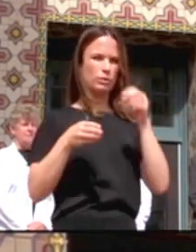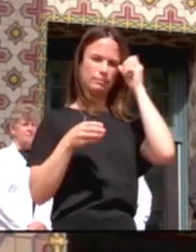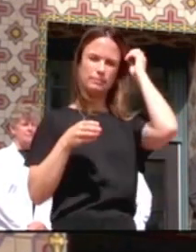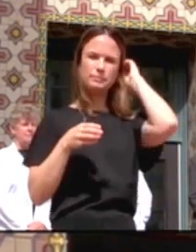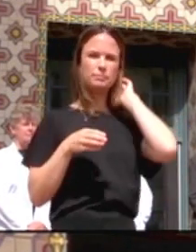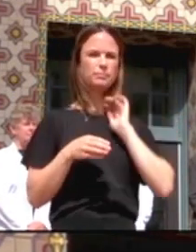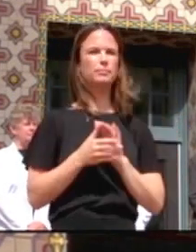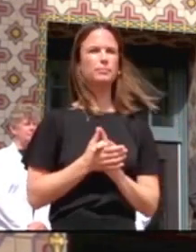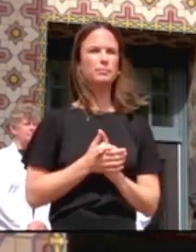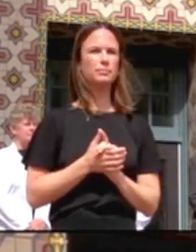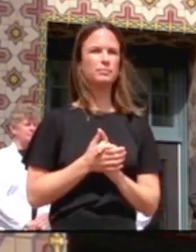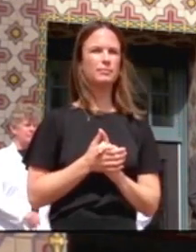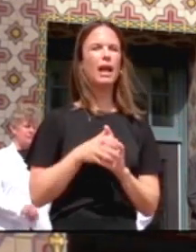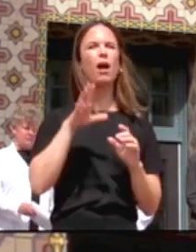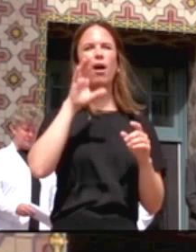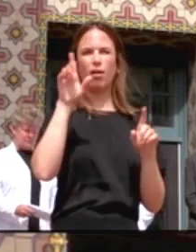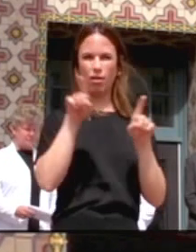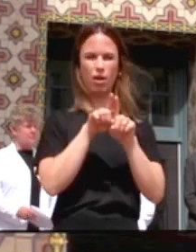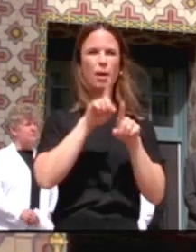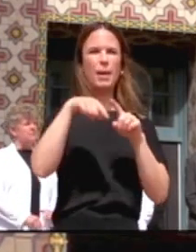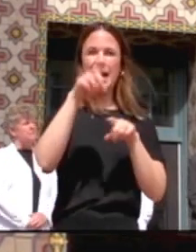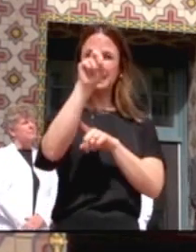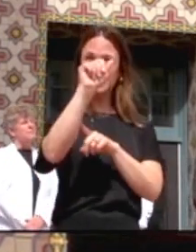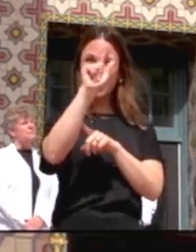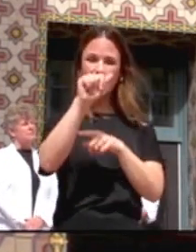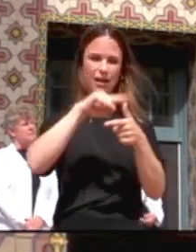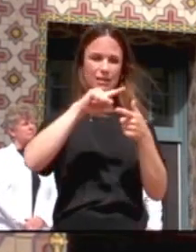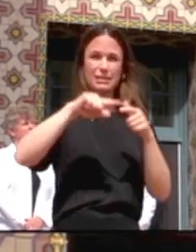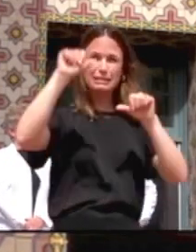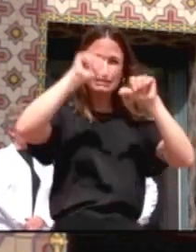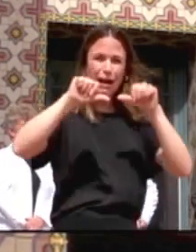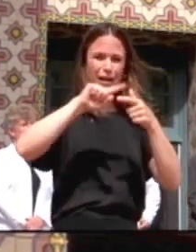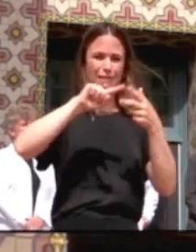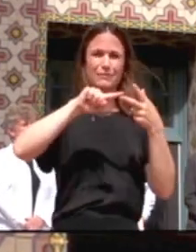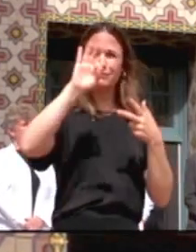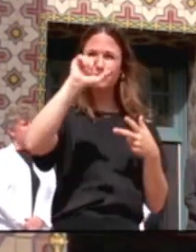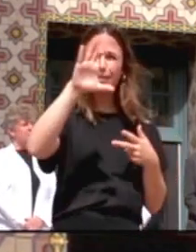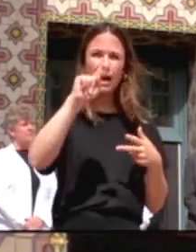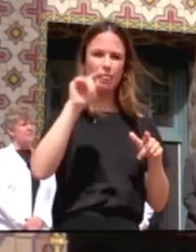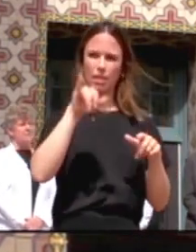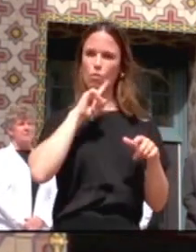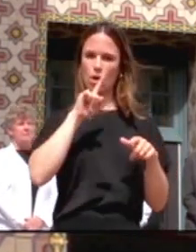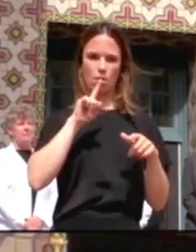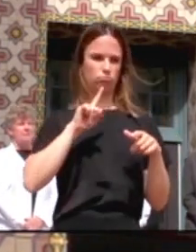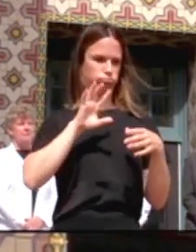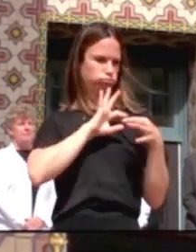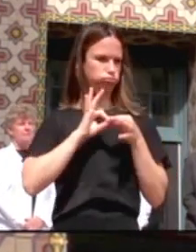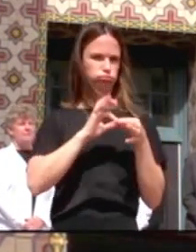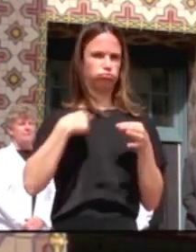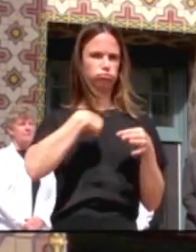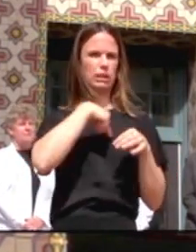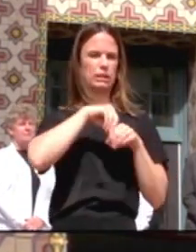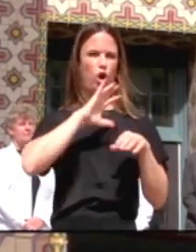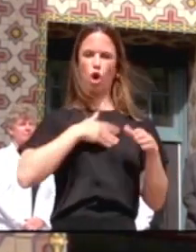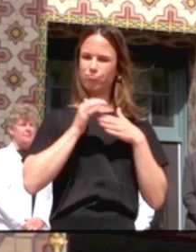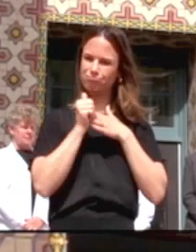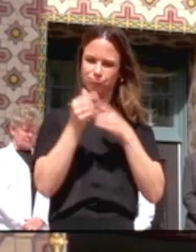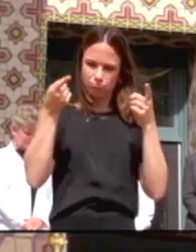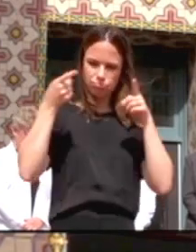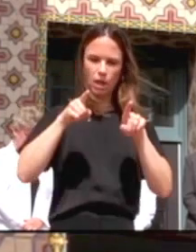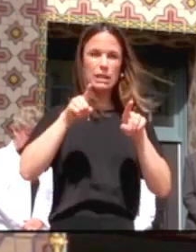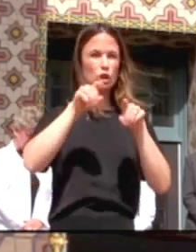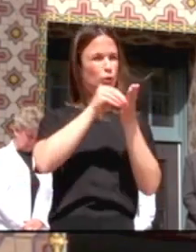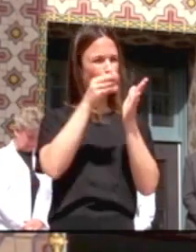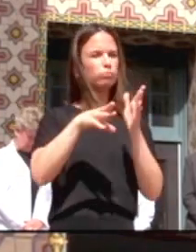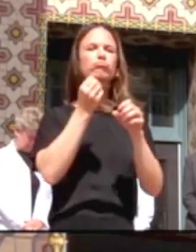in-person school, and about the data, science, and facts that have united us in our guidance that students can safely return